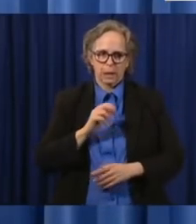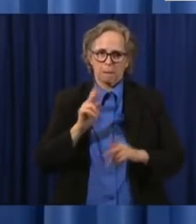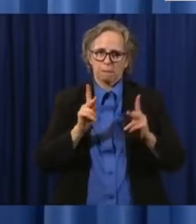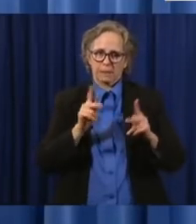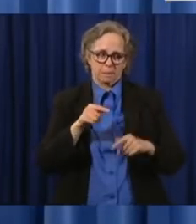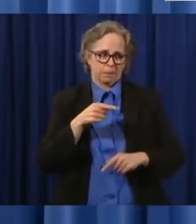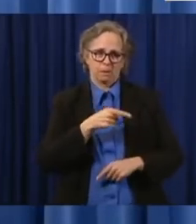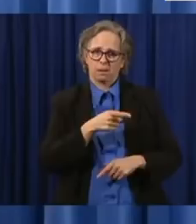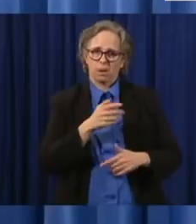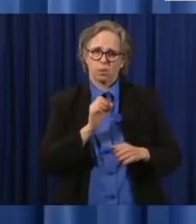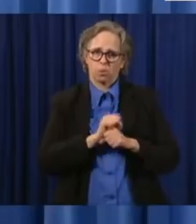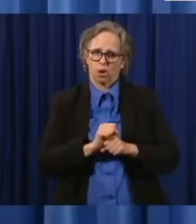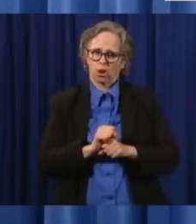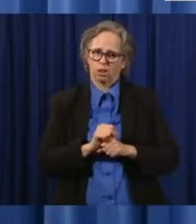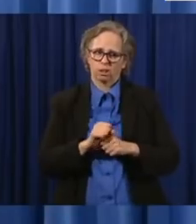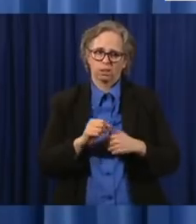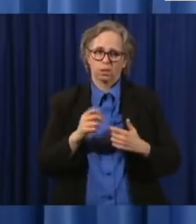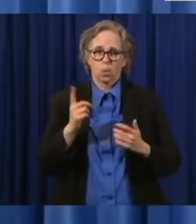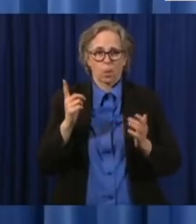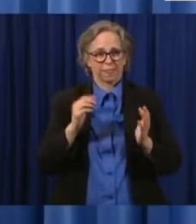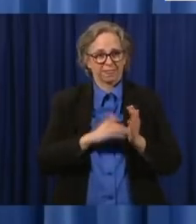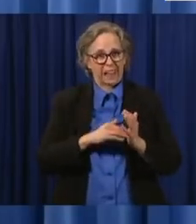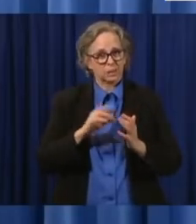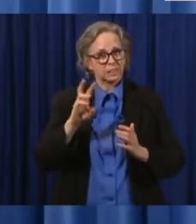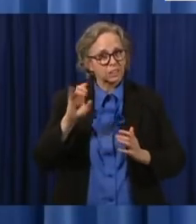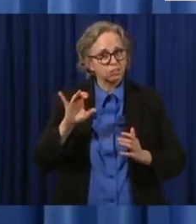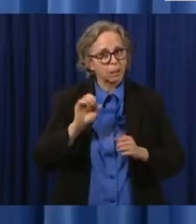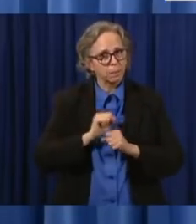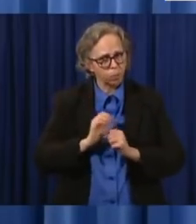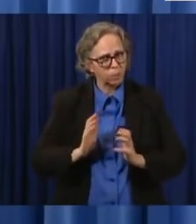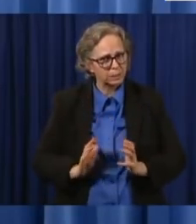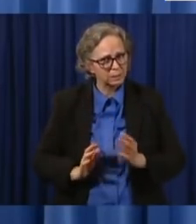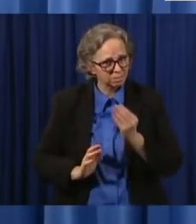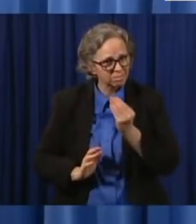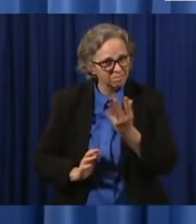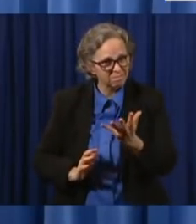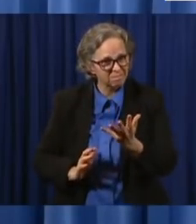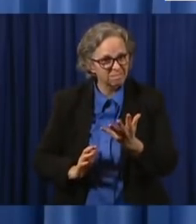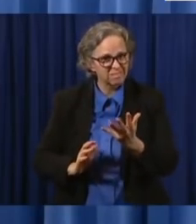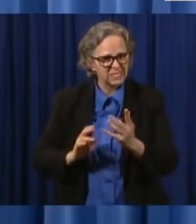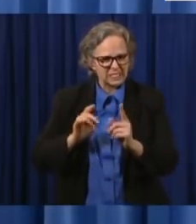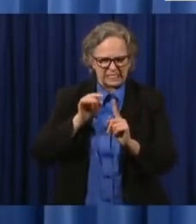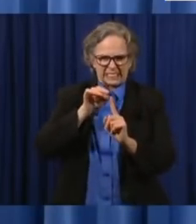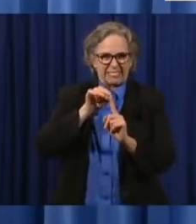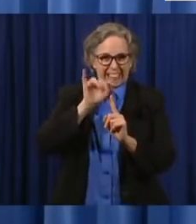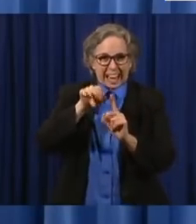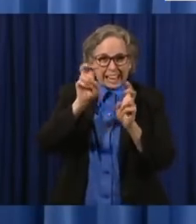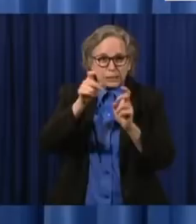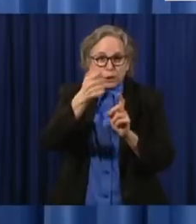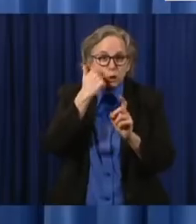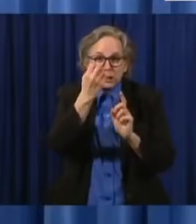1,600, are working at this every single day. But that does not,